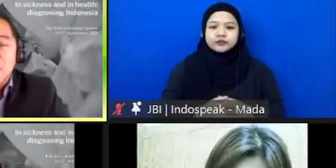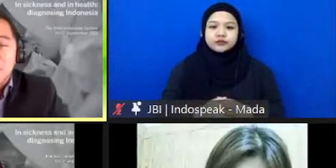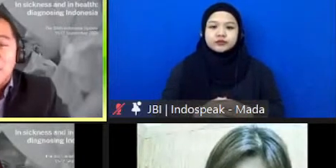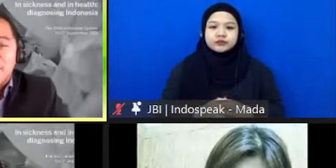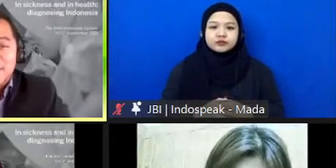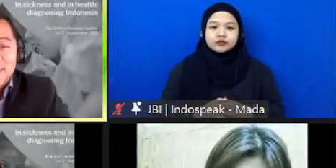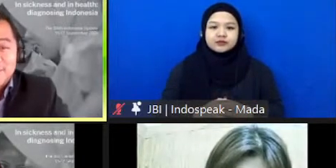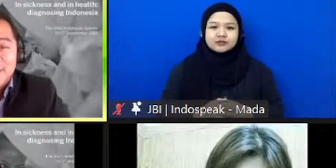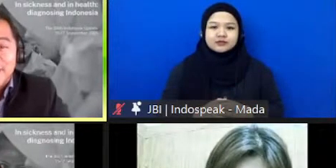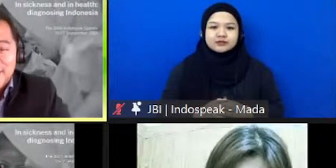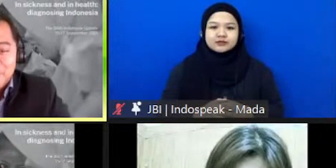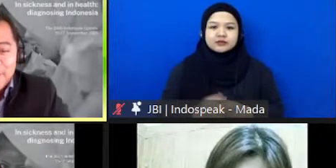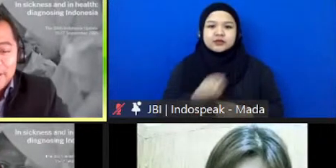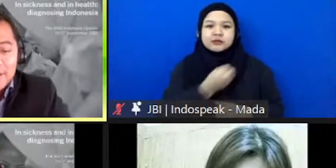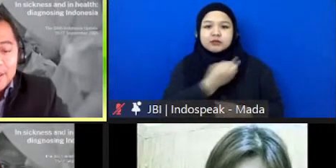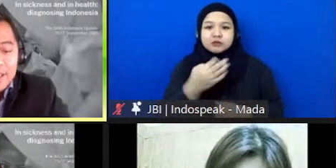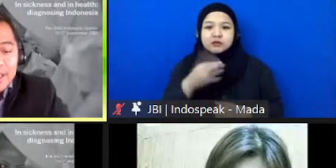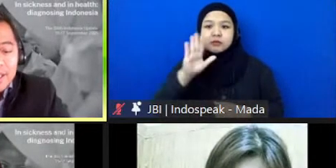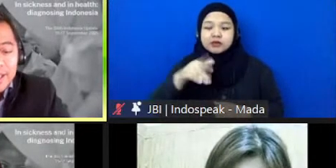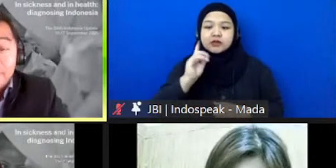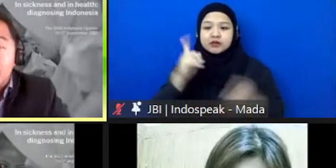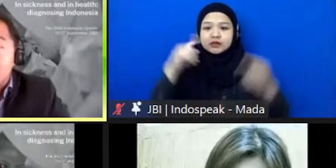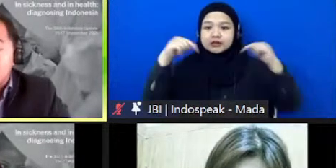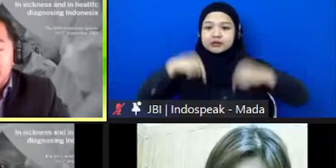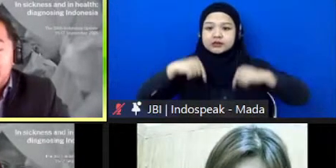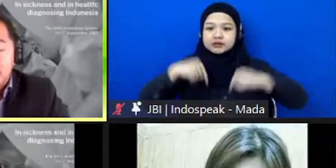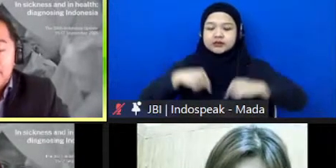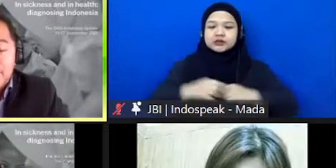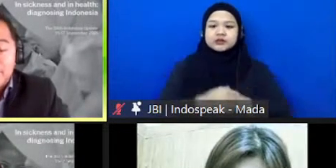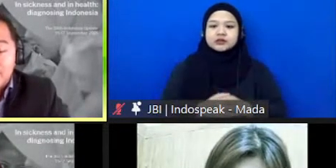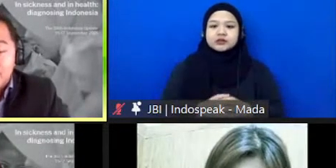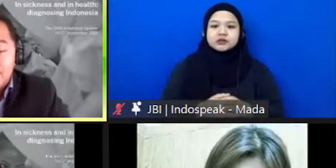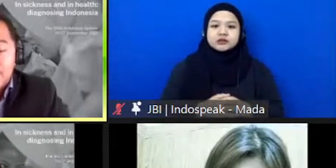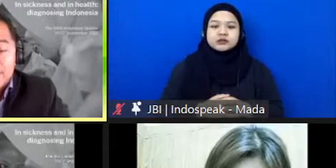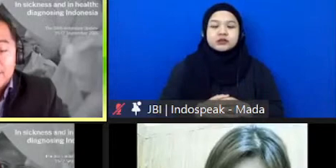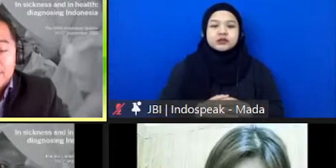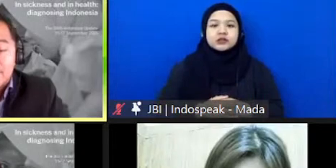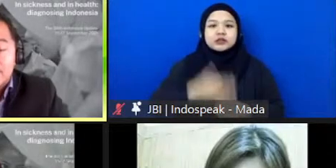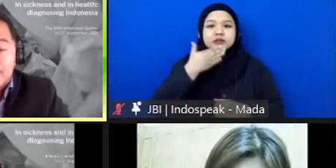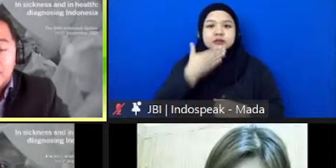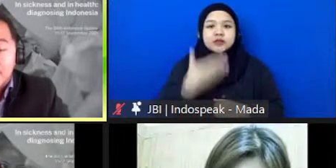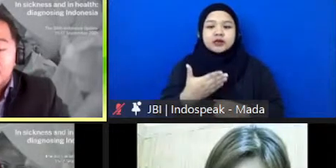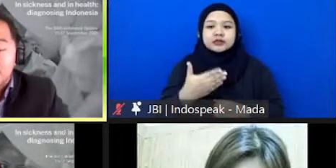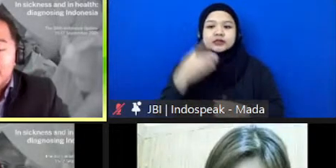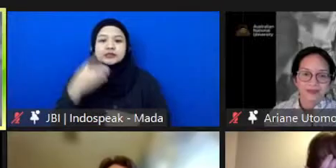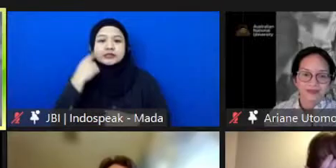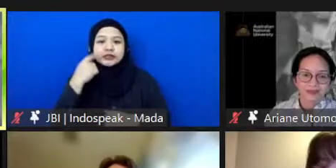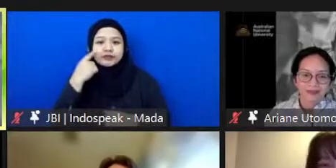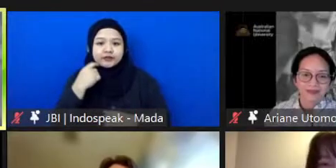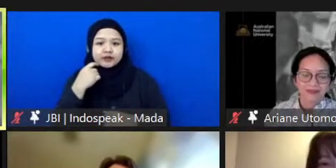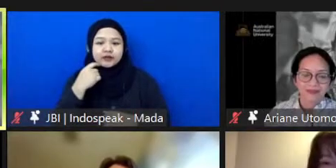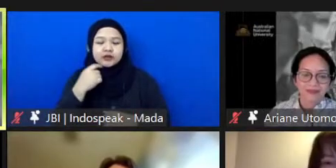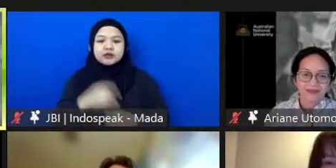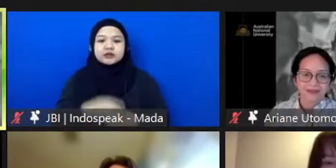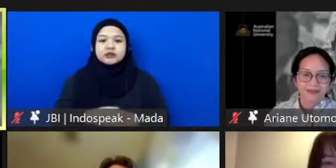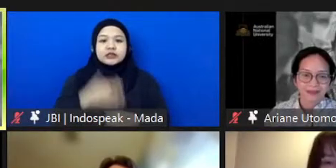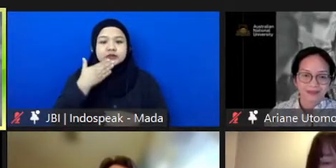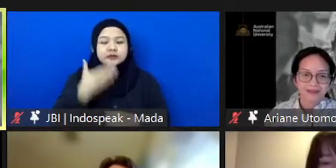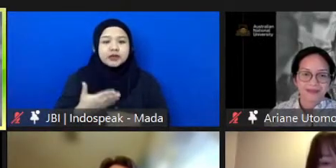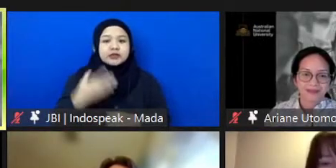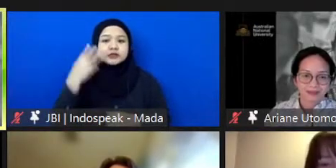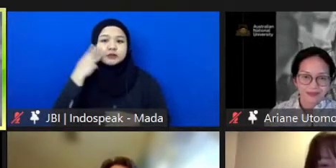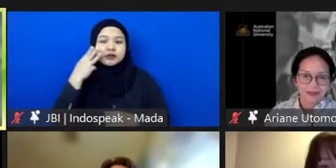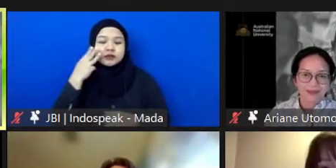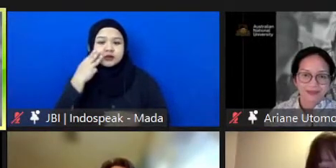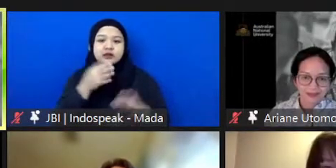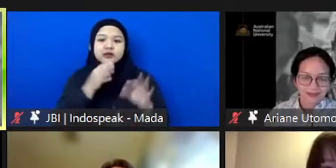Some of them are still here in the panel. And I would like to thank Silva Isma and Ramadhani Rahmi from Juru